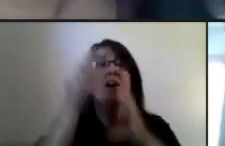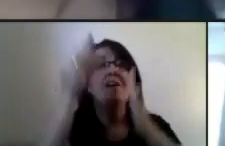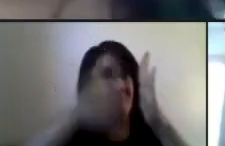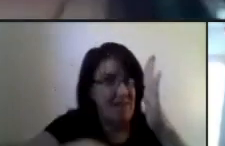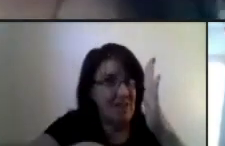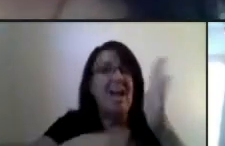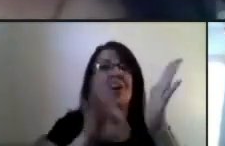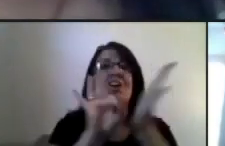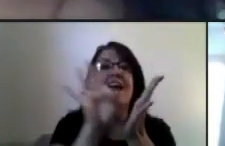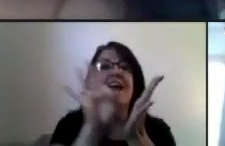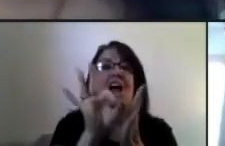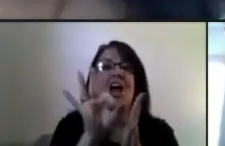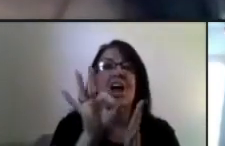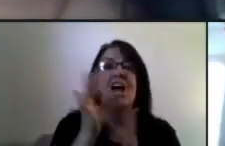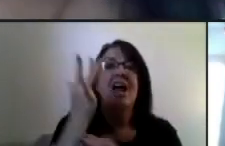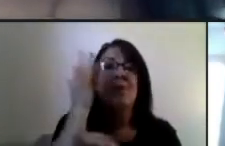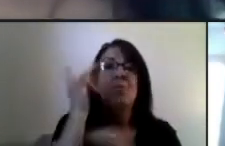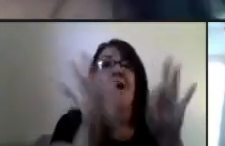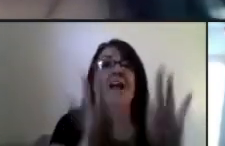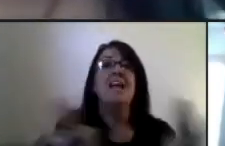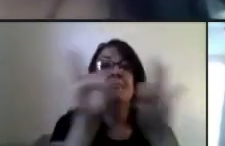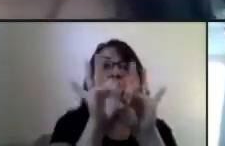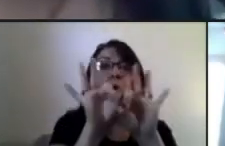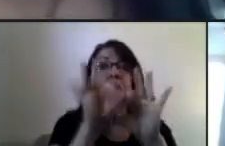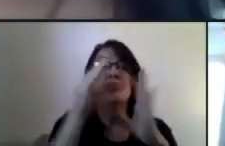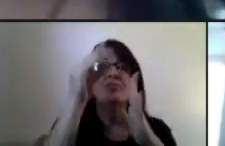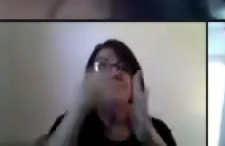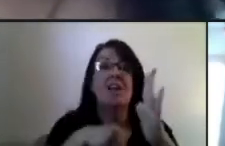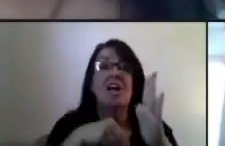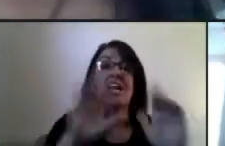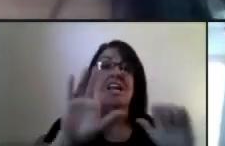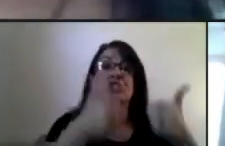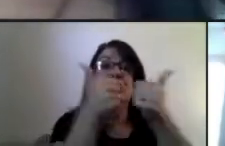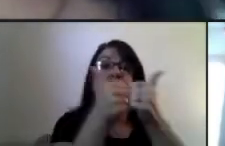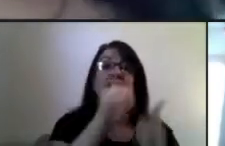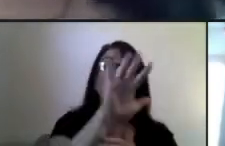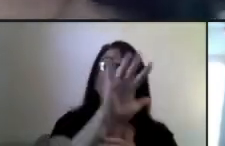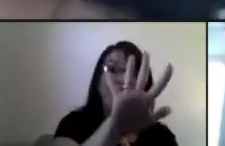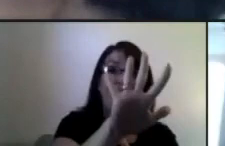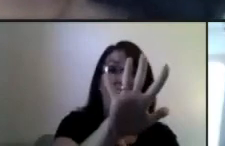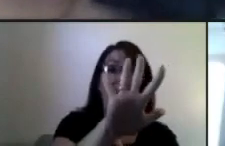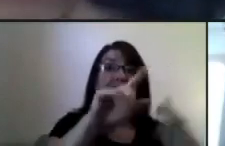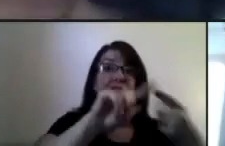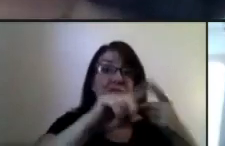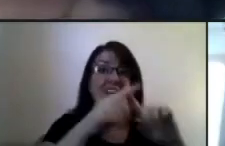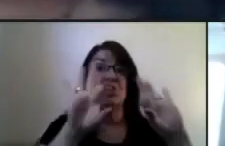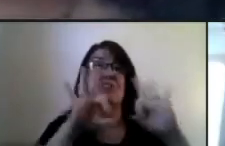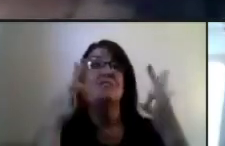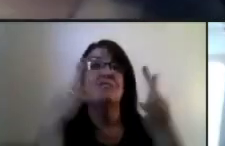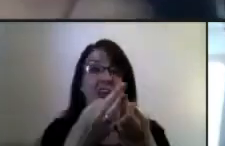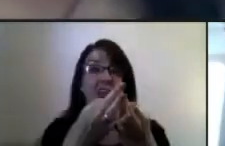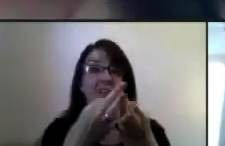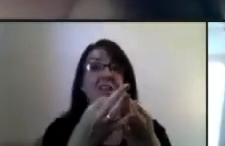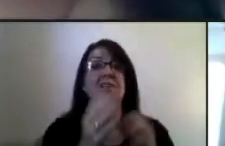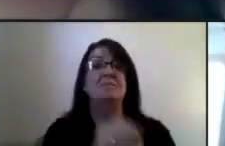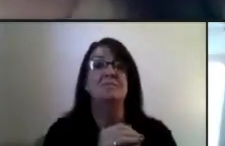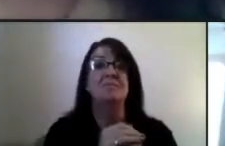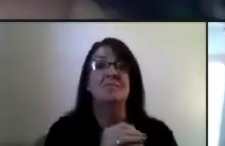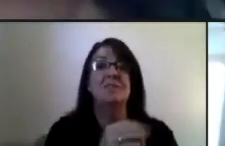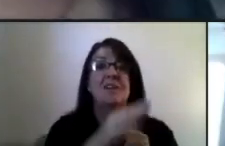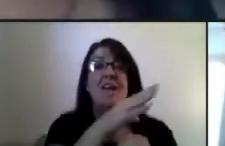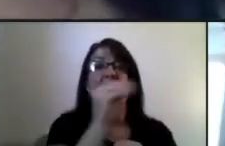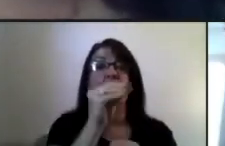and why is it important to fill out your census, and challenge 5 family members or friends to do the same, and they can enter in our